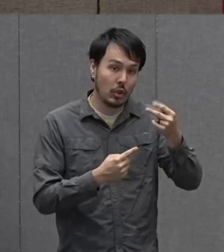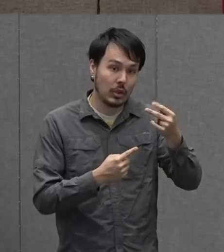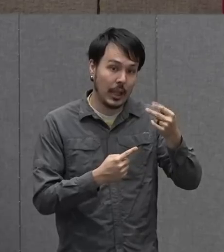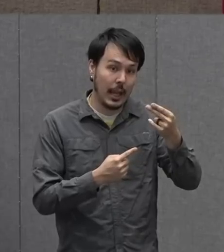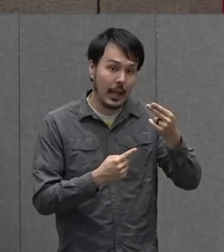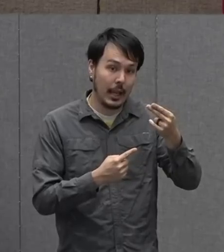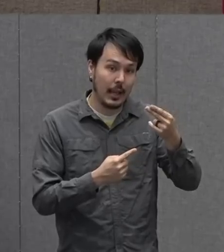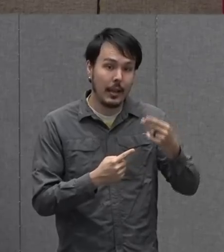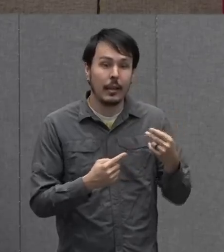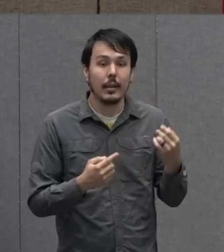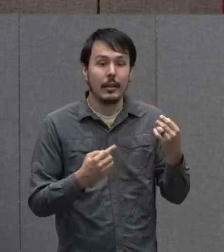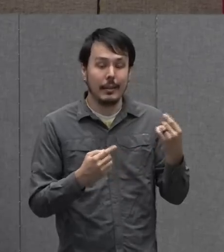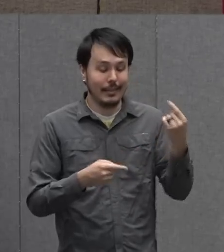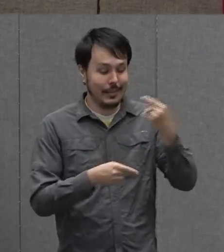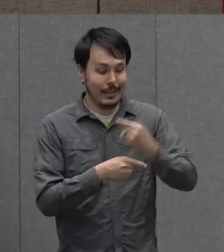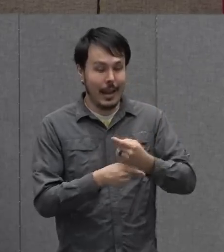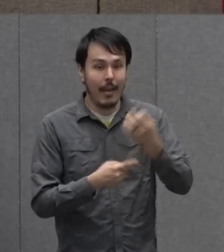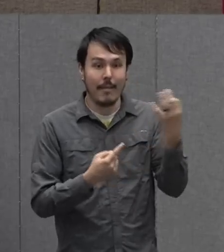Friday,